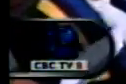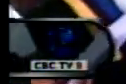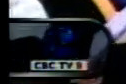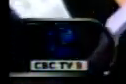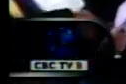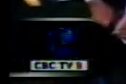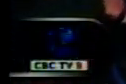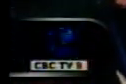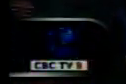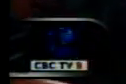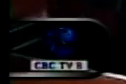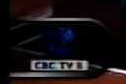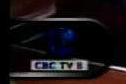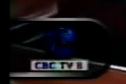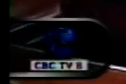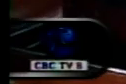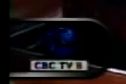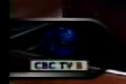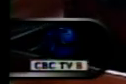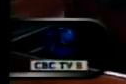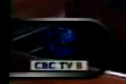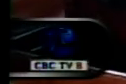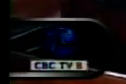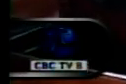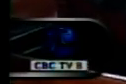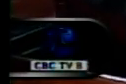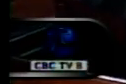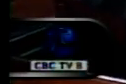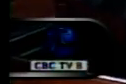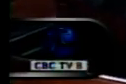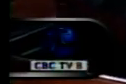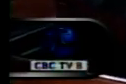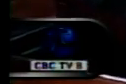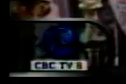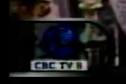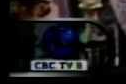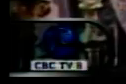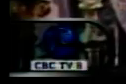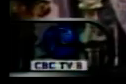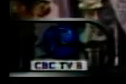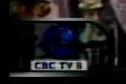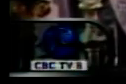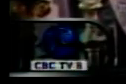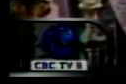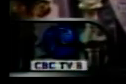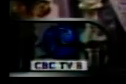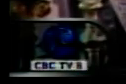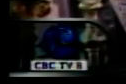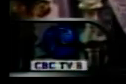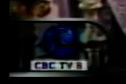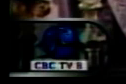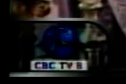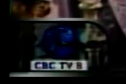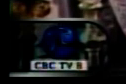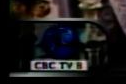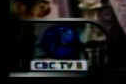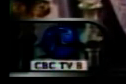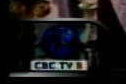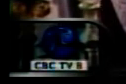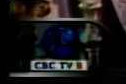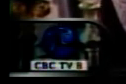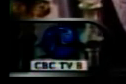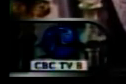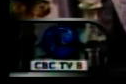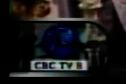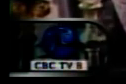that crime is a sign of a broken relationship in a society. While one would affirm that the punishment must